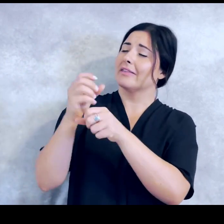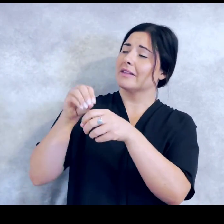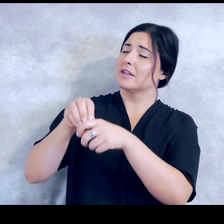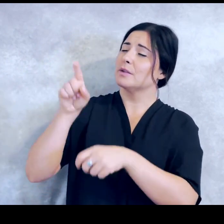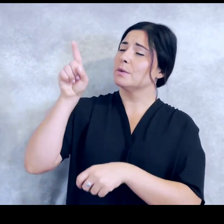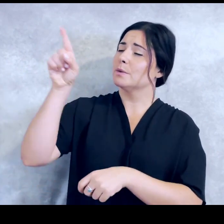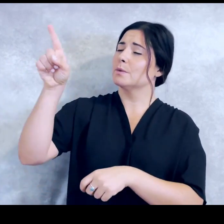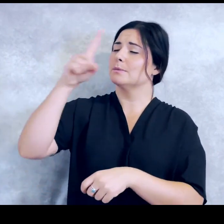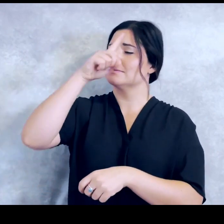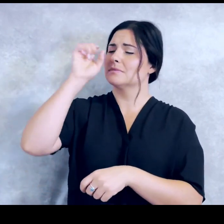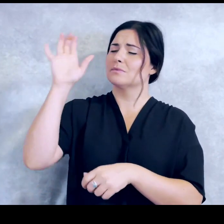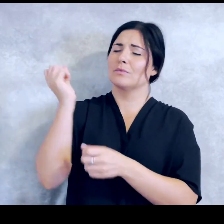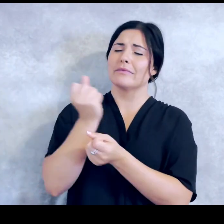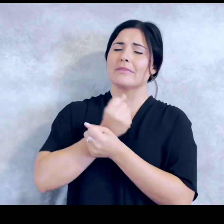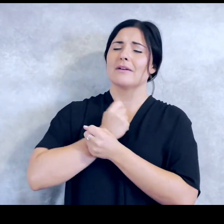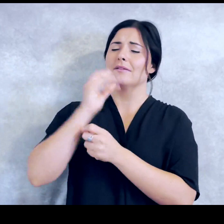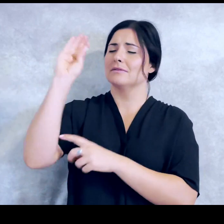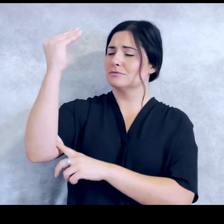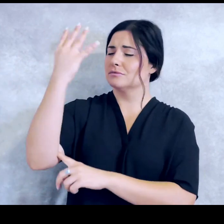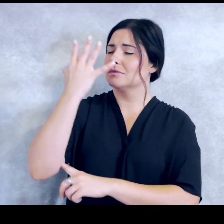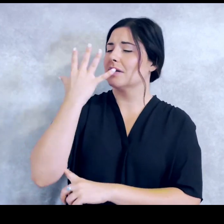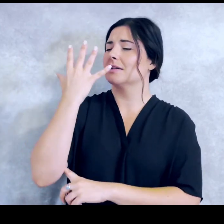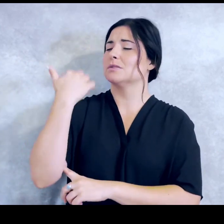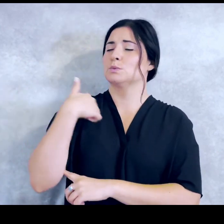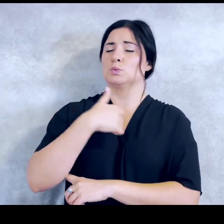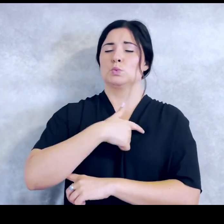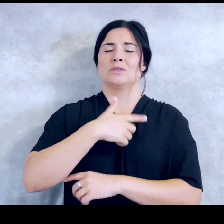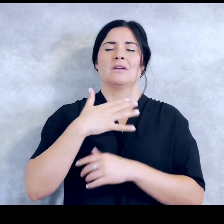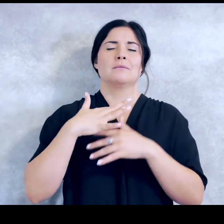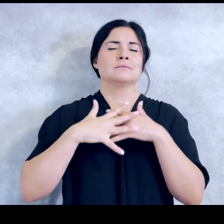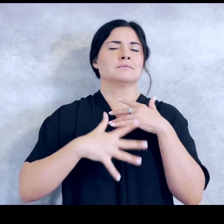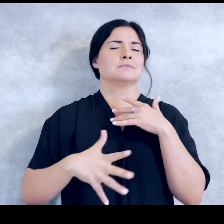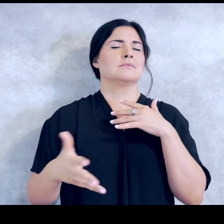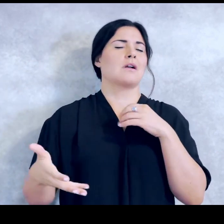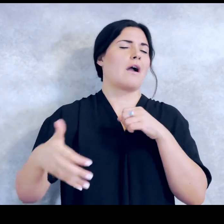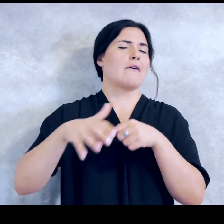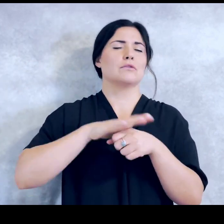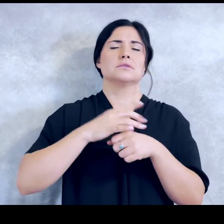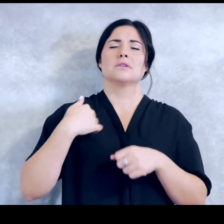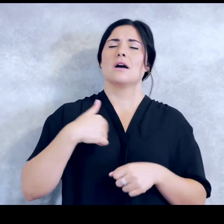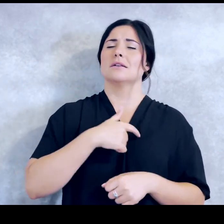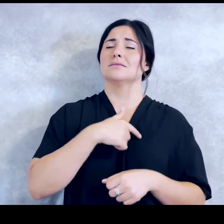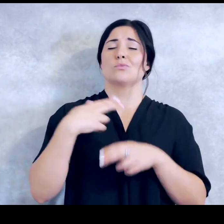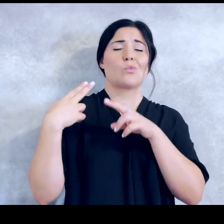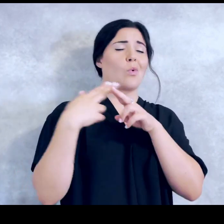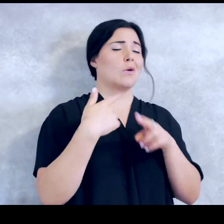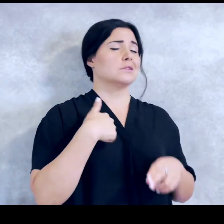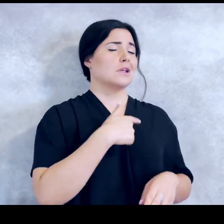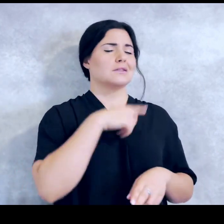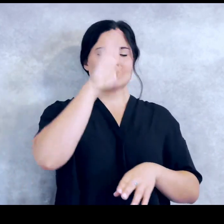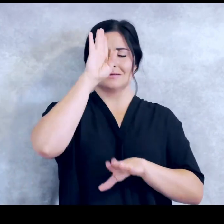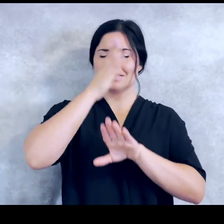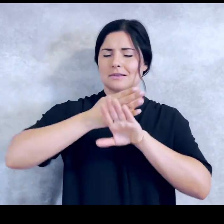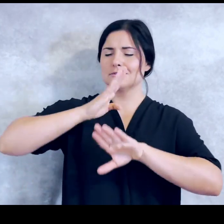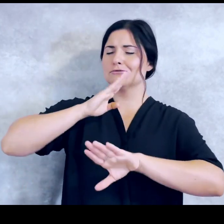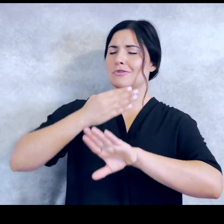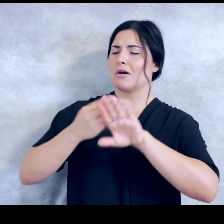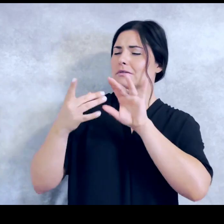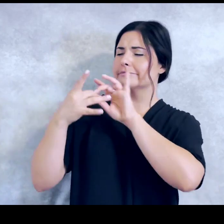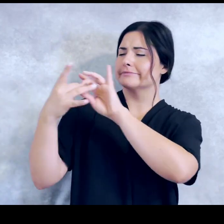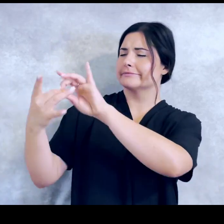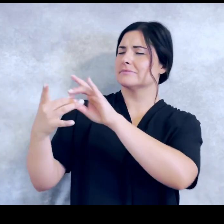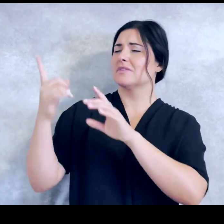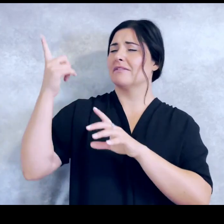By faith in you, because of your love and your grace, that we are covered. And that we can be called sons and